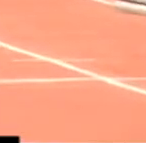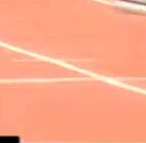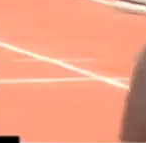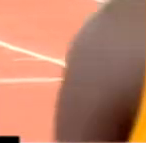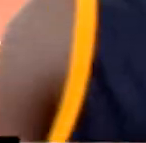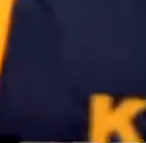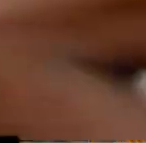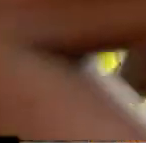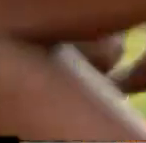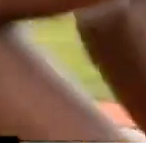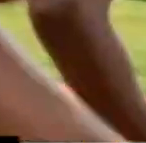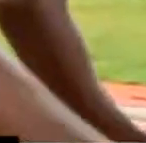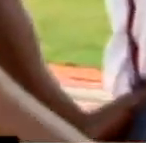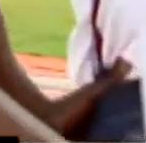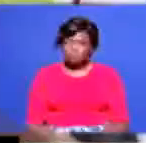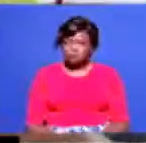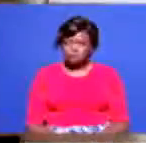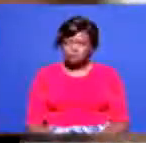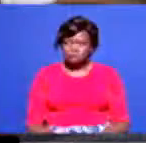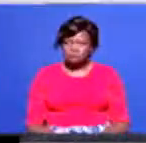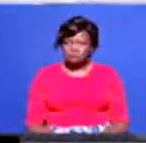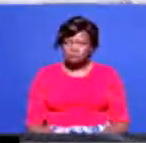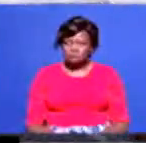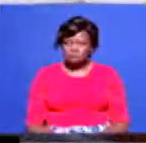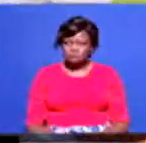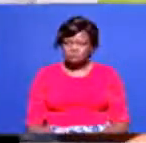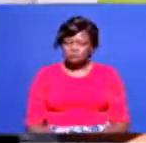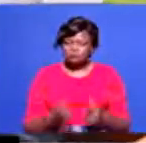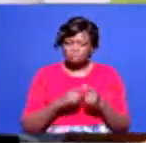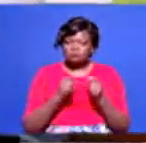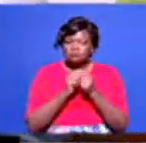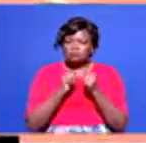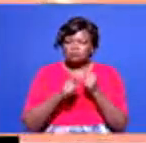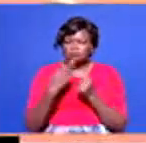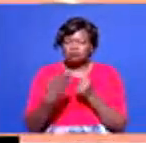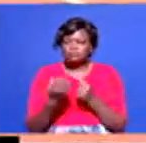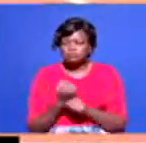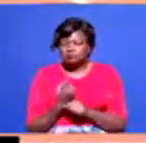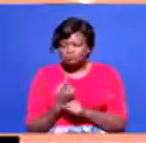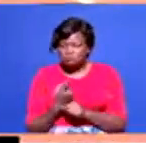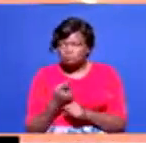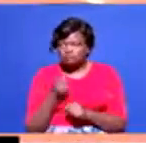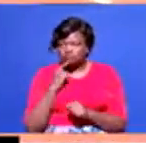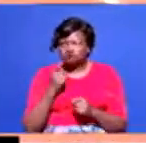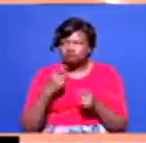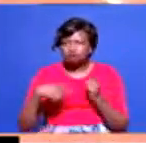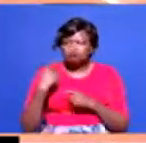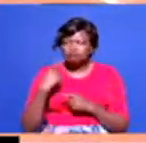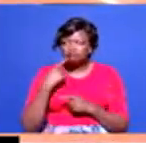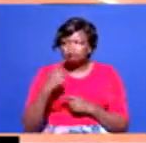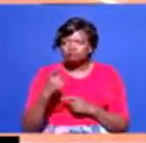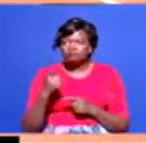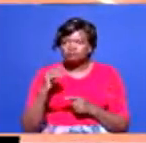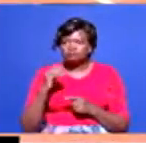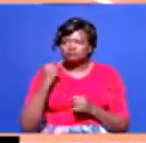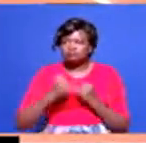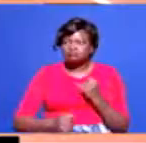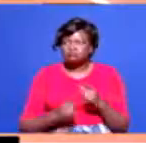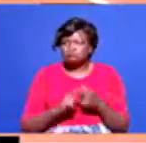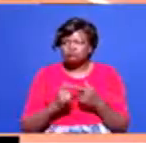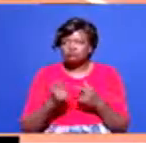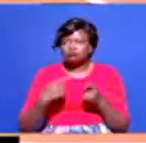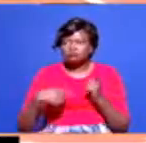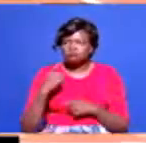final, while Samuel Imeta clocked 10.48 seconds to win the men's 100 meters final. Wise Manwera won the